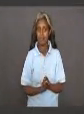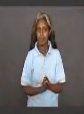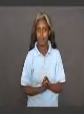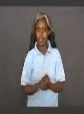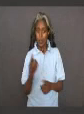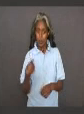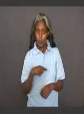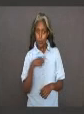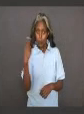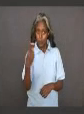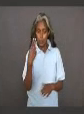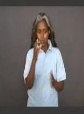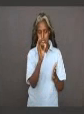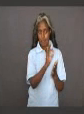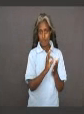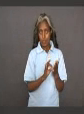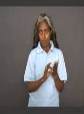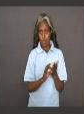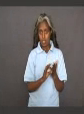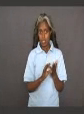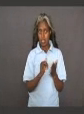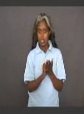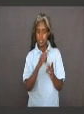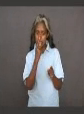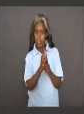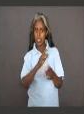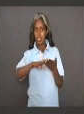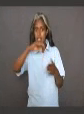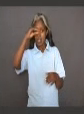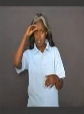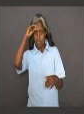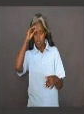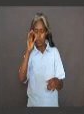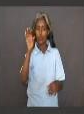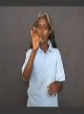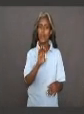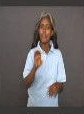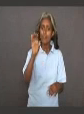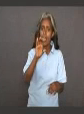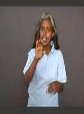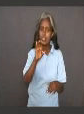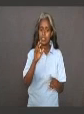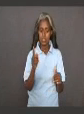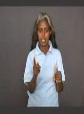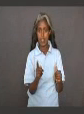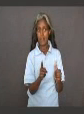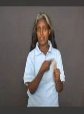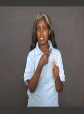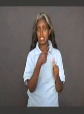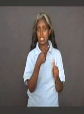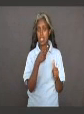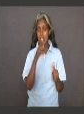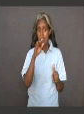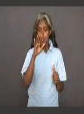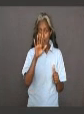We use the formula that we just learned to find that the first